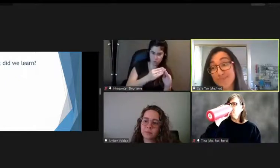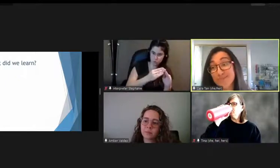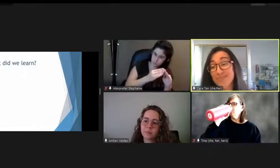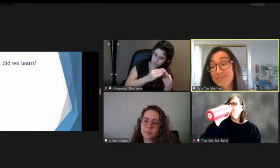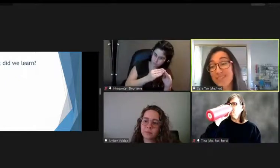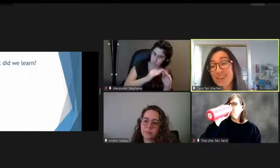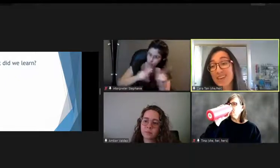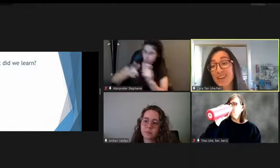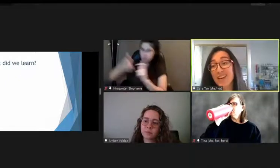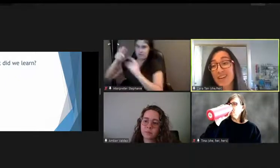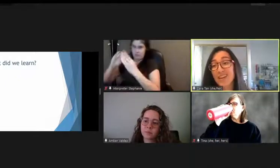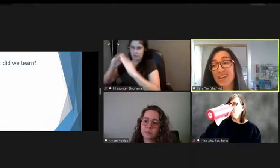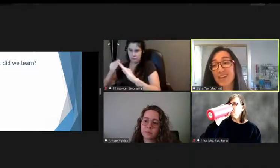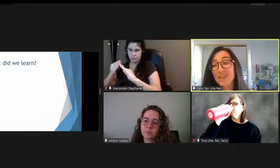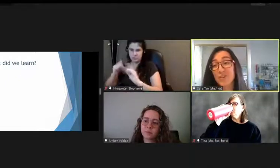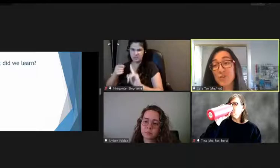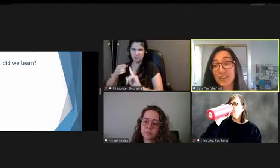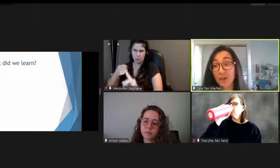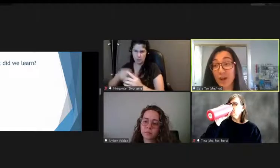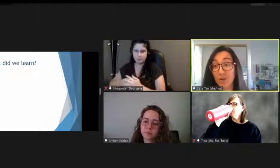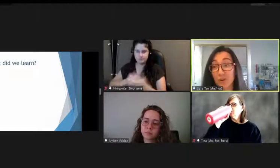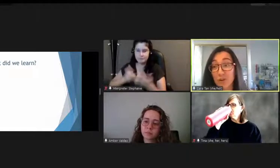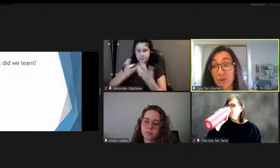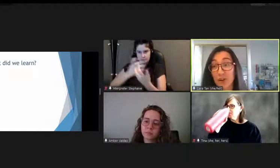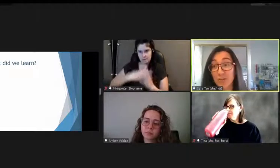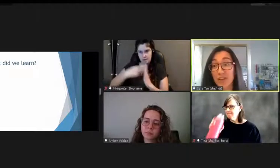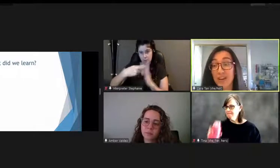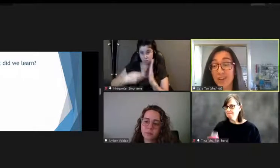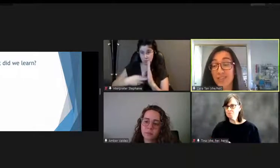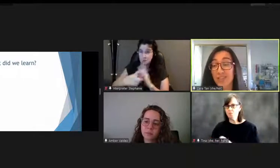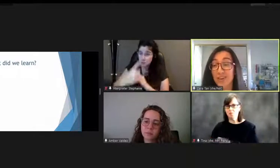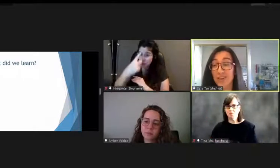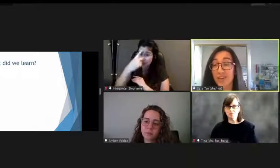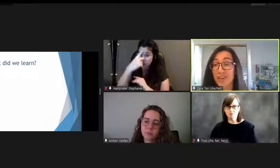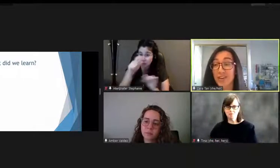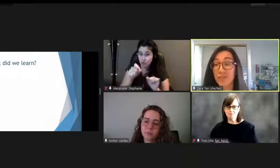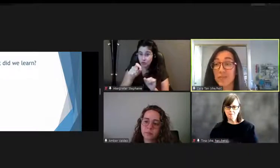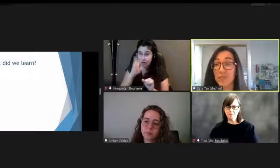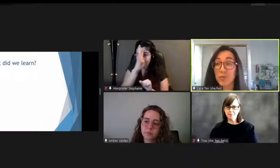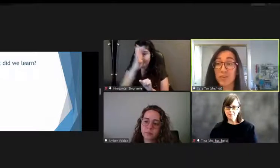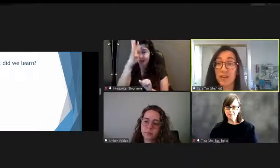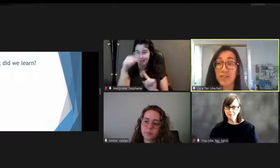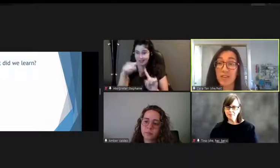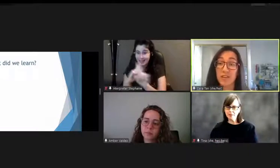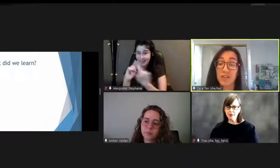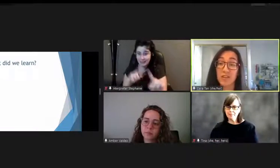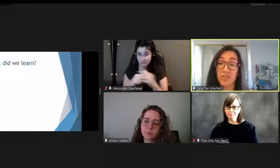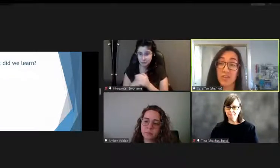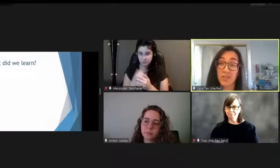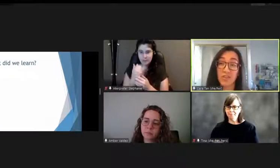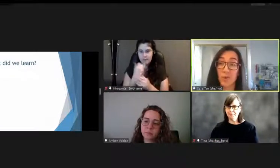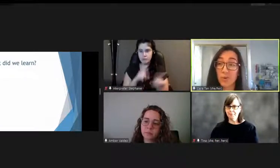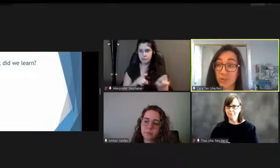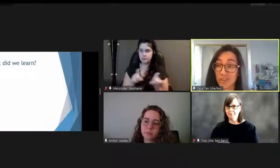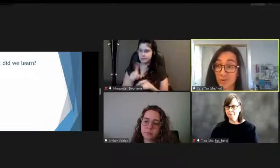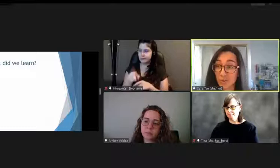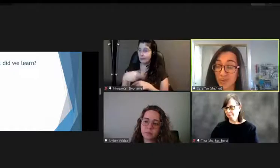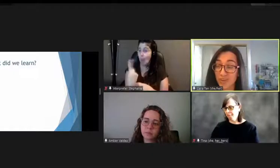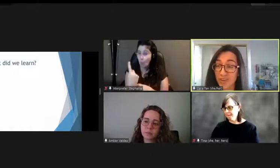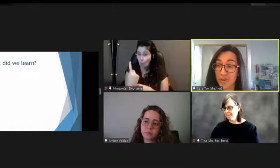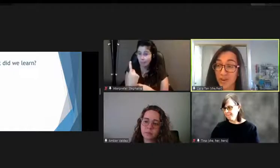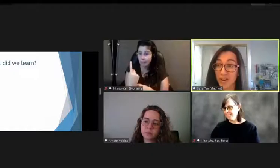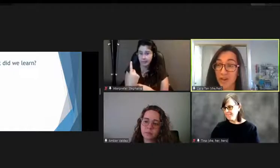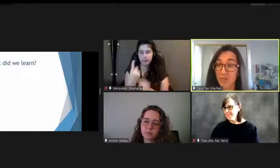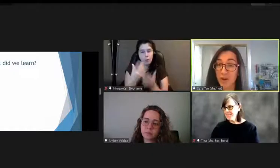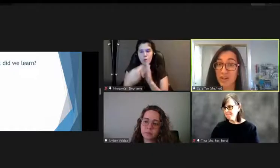rule. Do you think you ever would have come to that answer if you tested only the rule